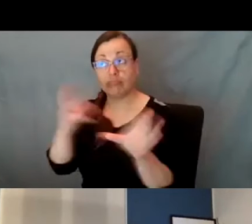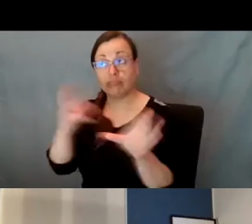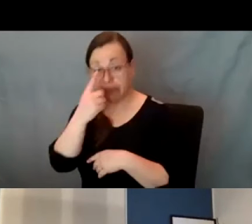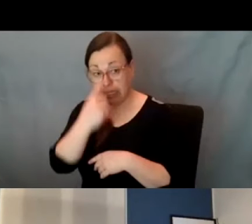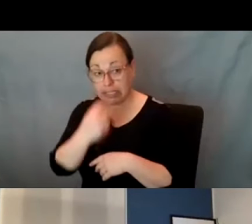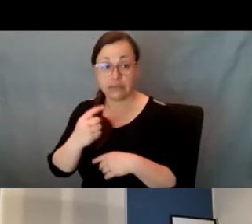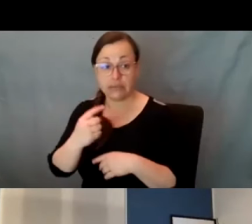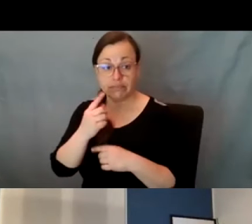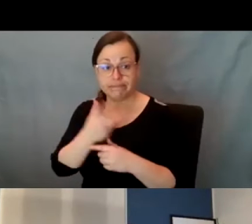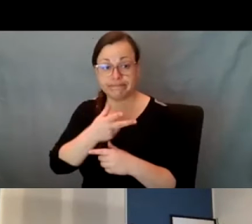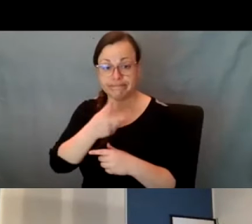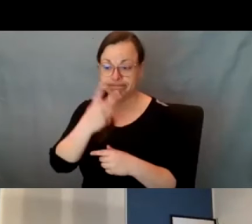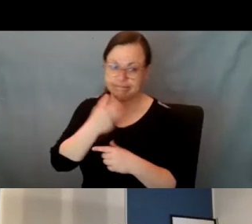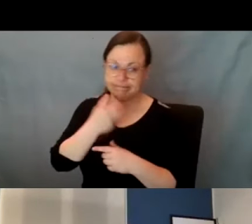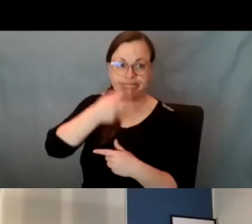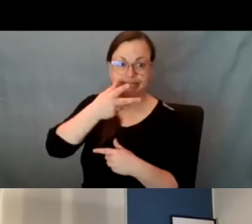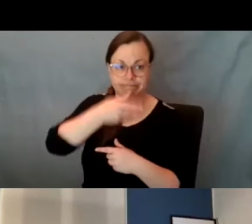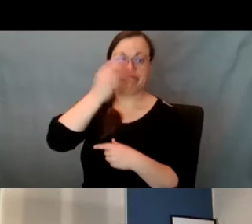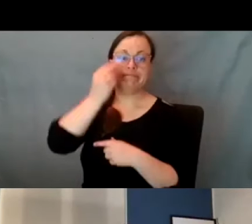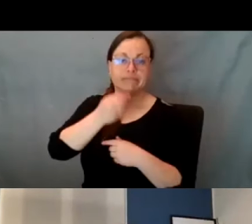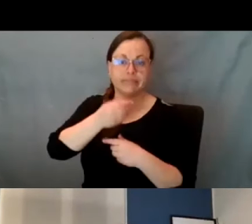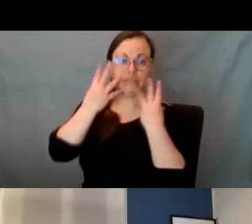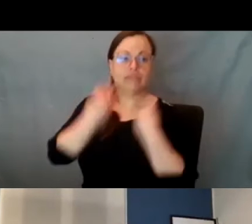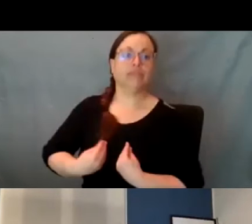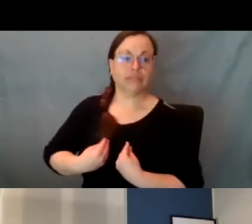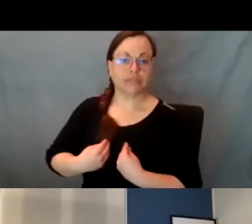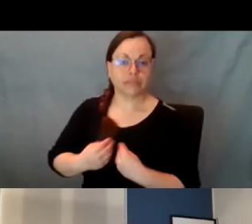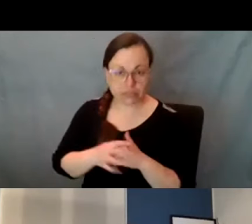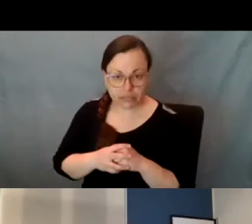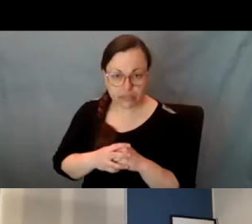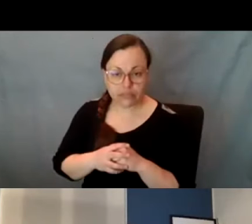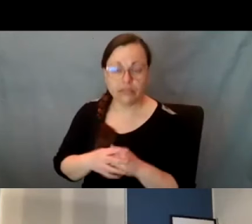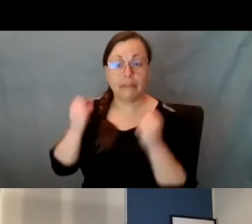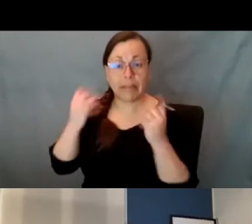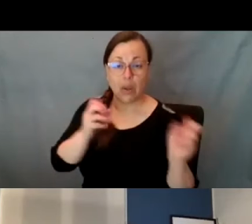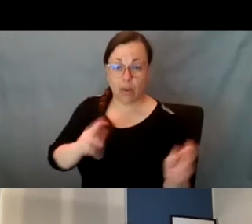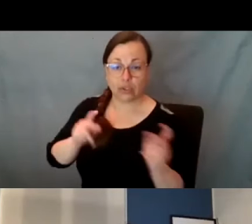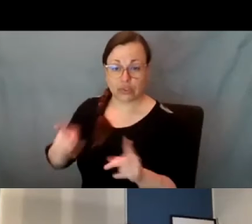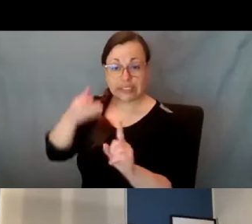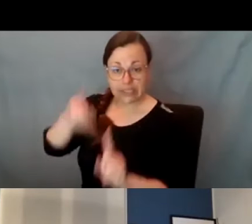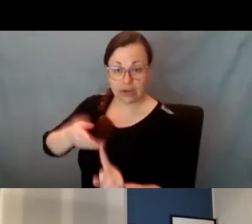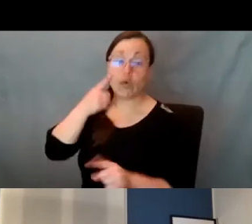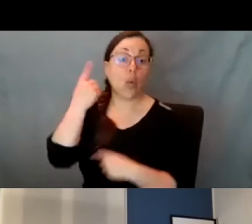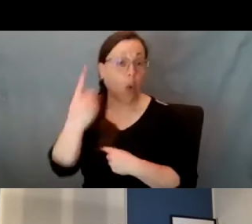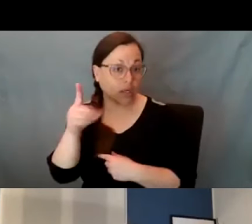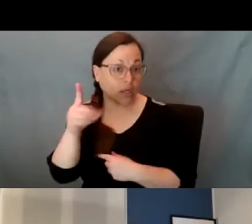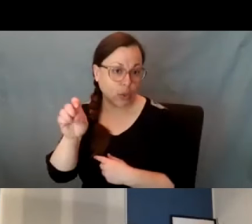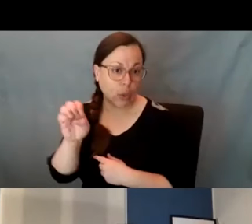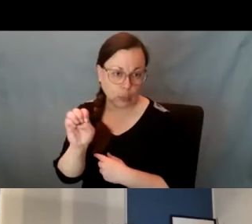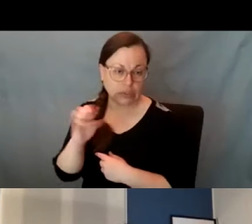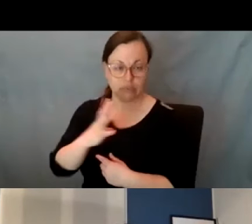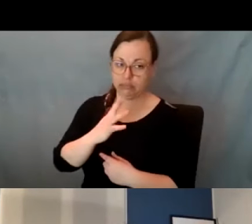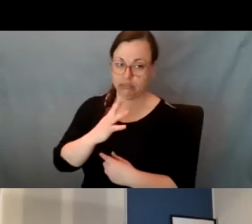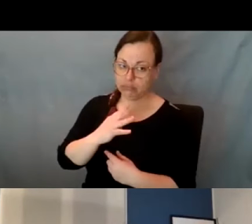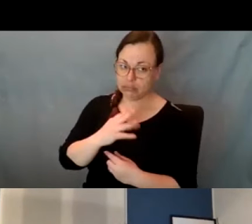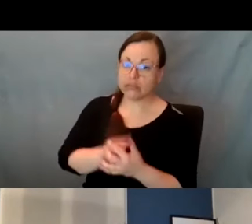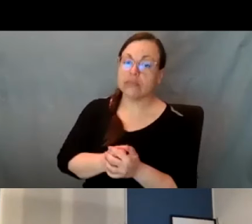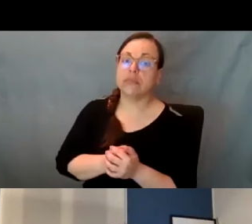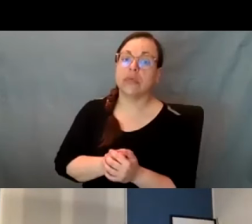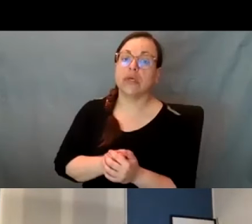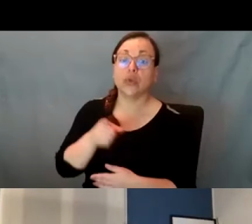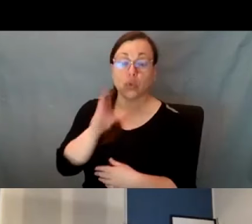delivery. So there is a lot of opportunities there also to look for vaccines with one dose. So you will agree with me by now that